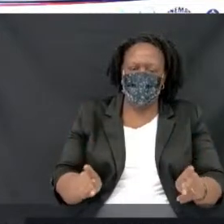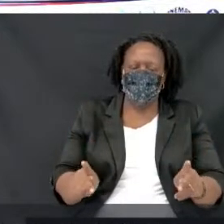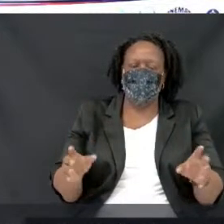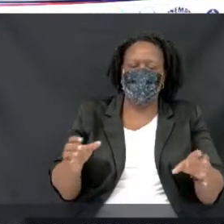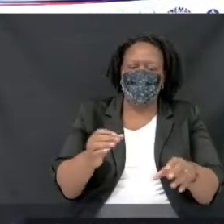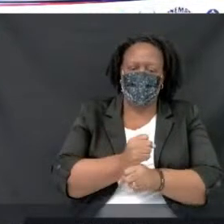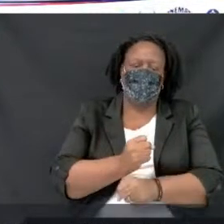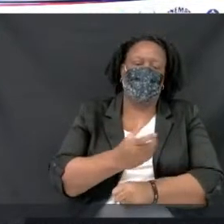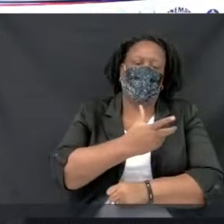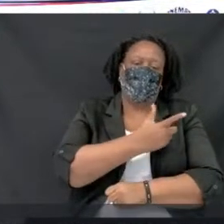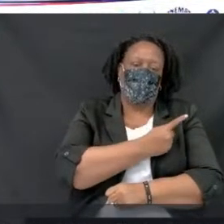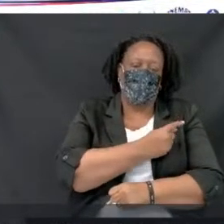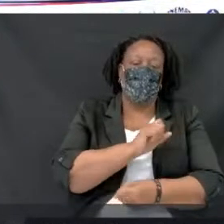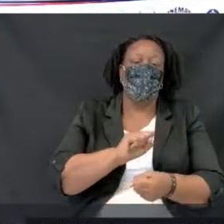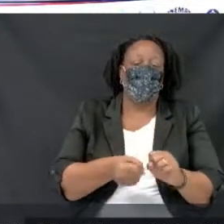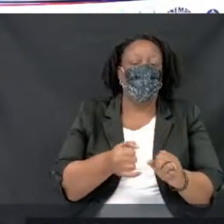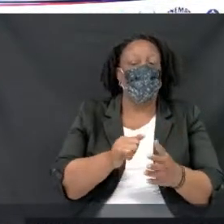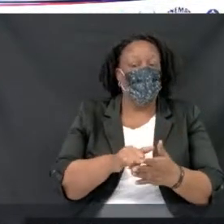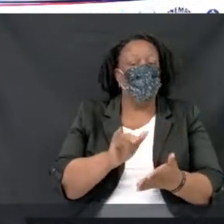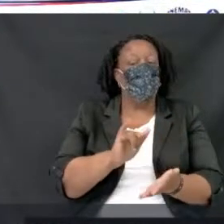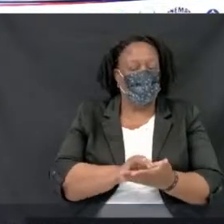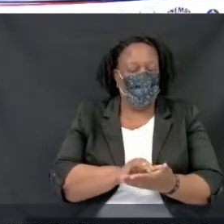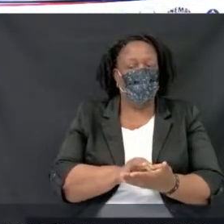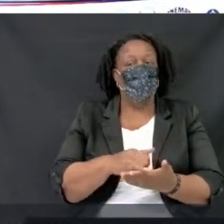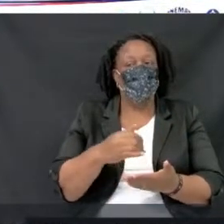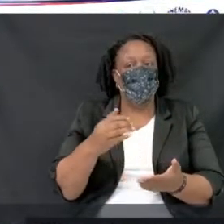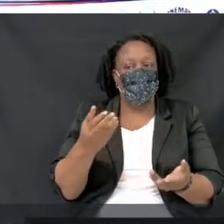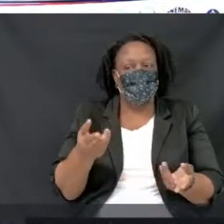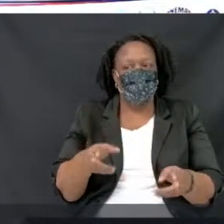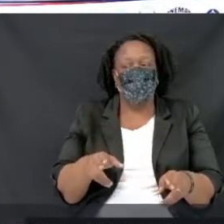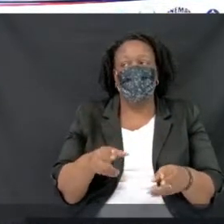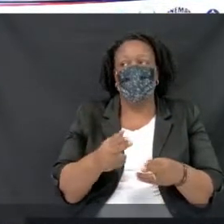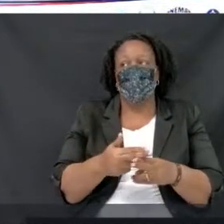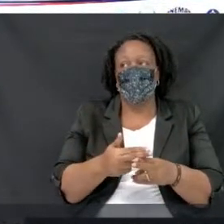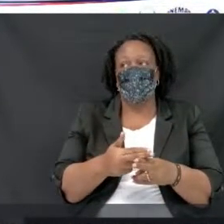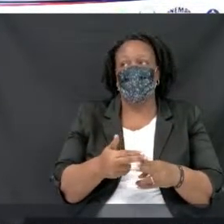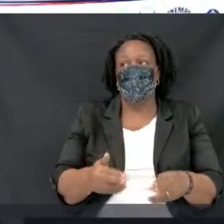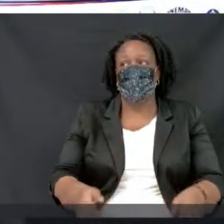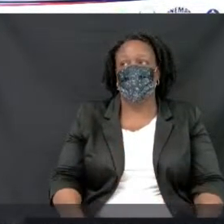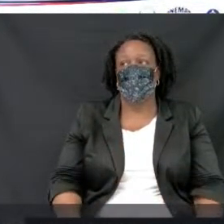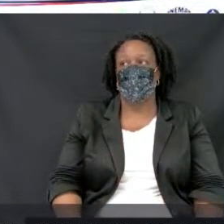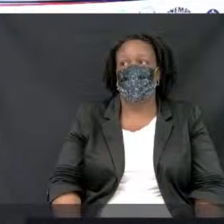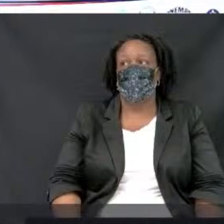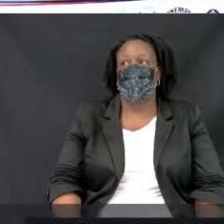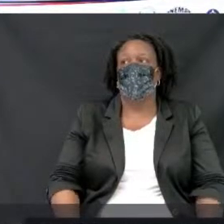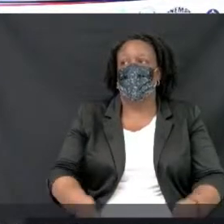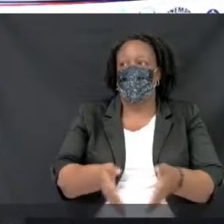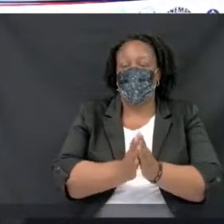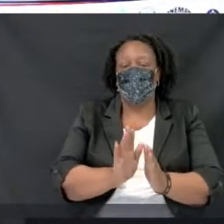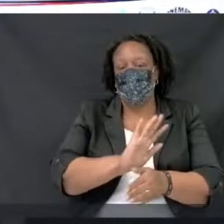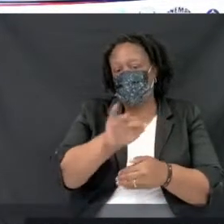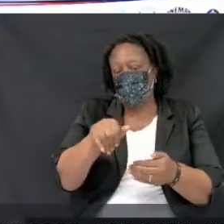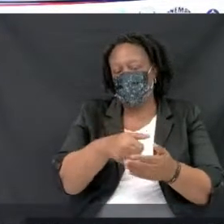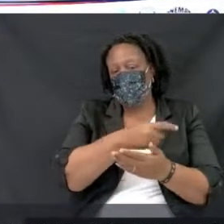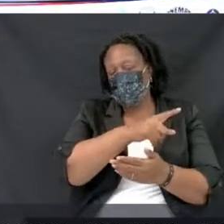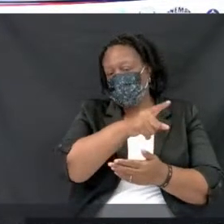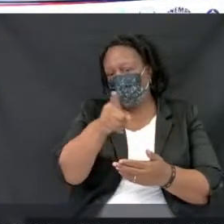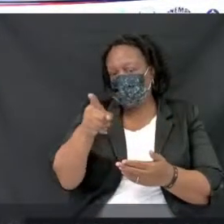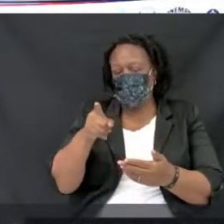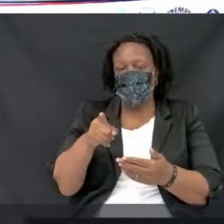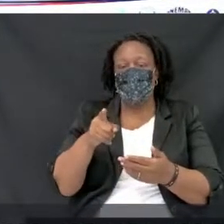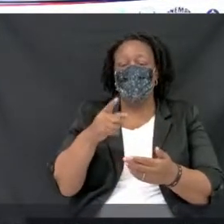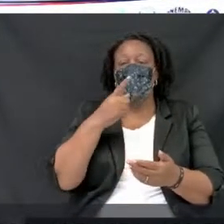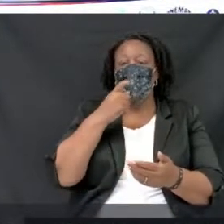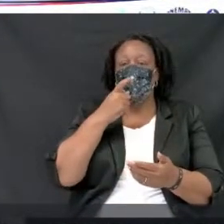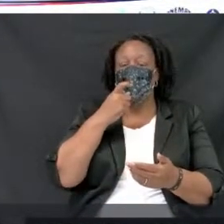despite the fact that we would reach a population threshold of 80%, we're asking the persons who are involved in contact sports to reach a